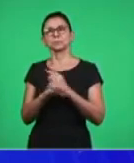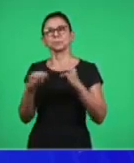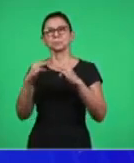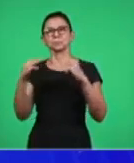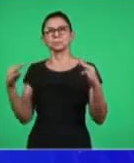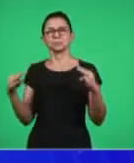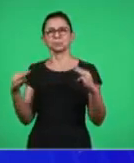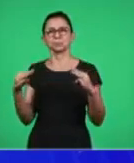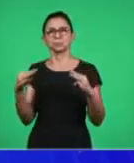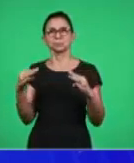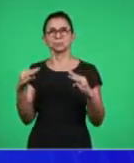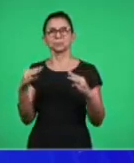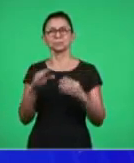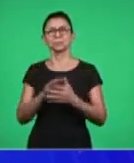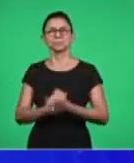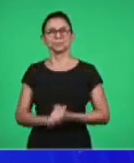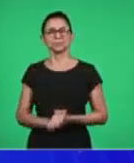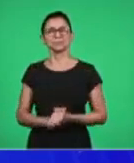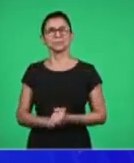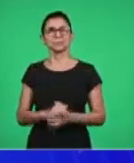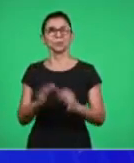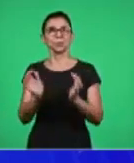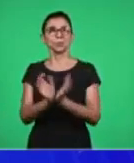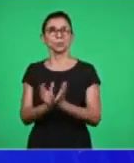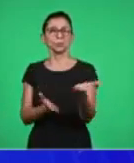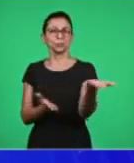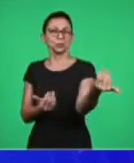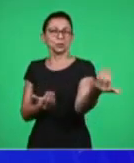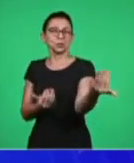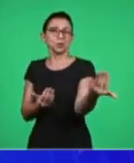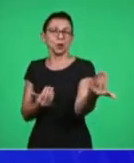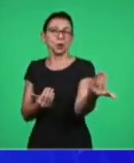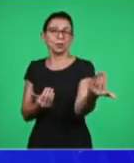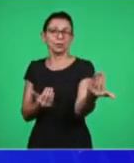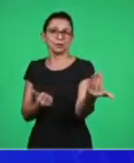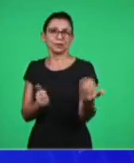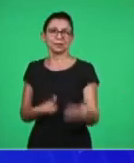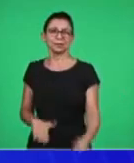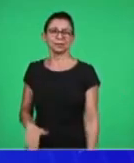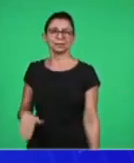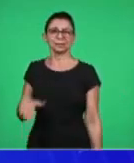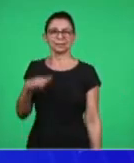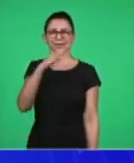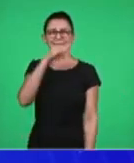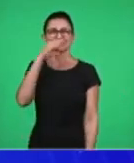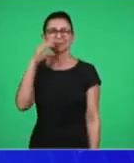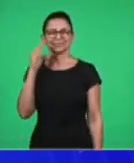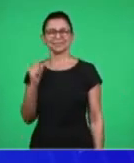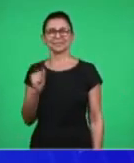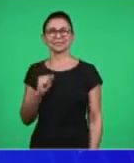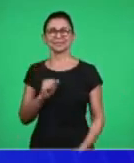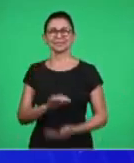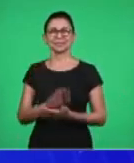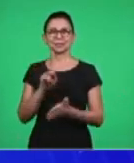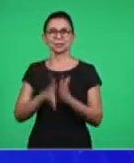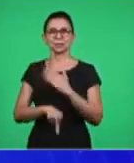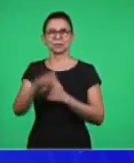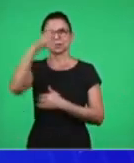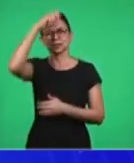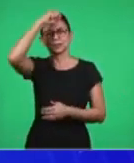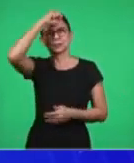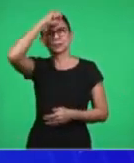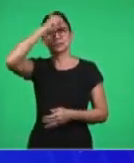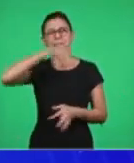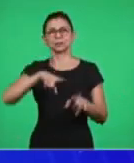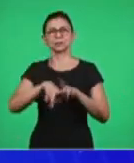of Curitiba with the junior orchestra. Our children to meet their adolescents in this project